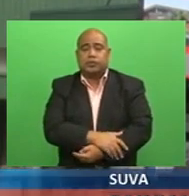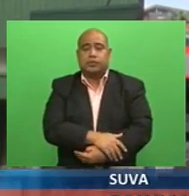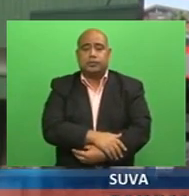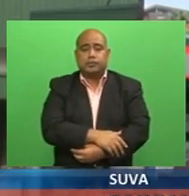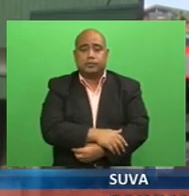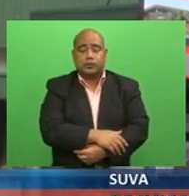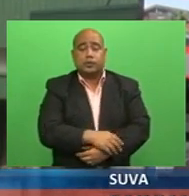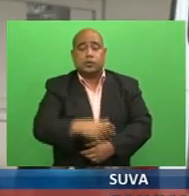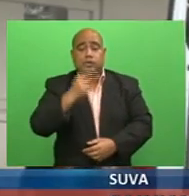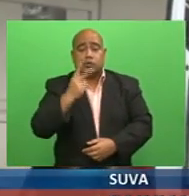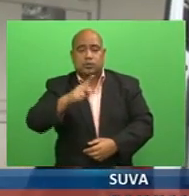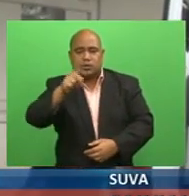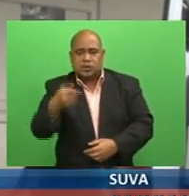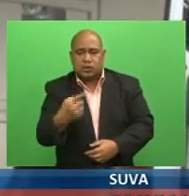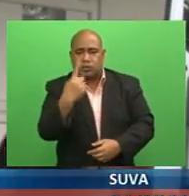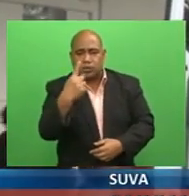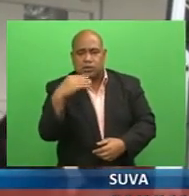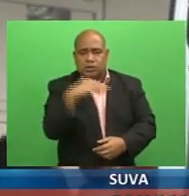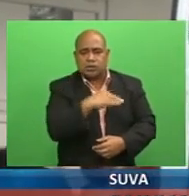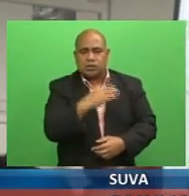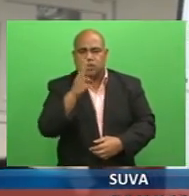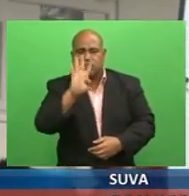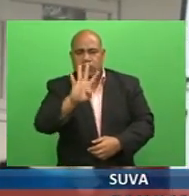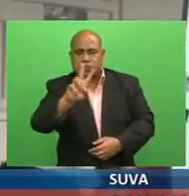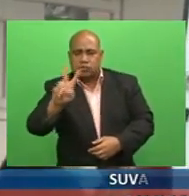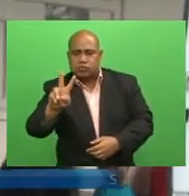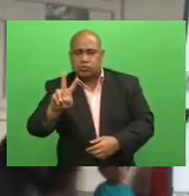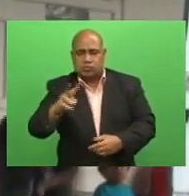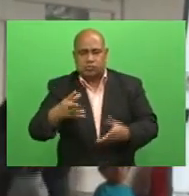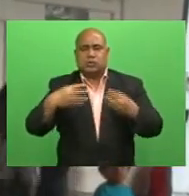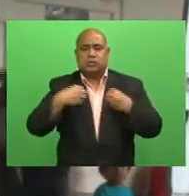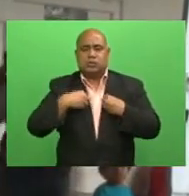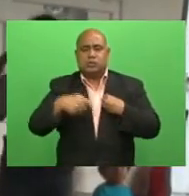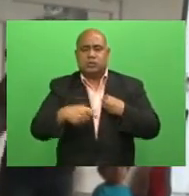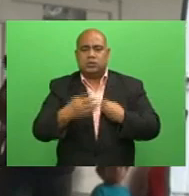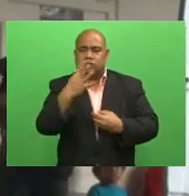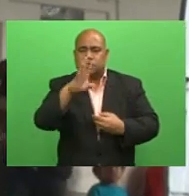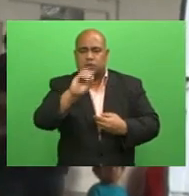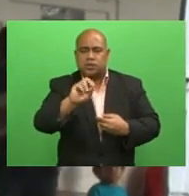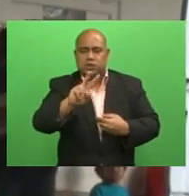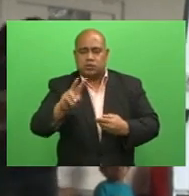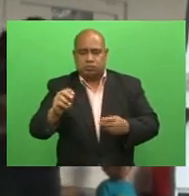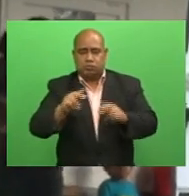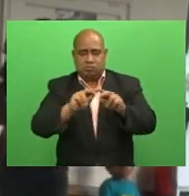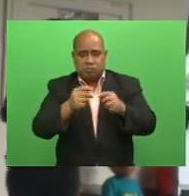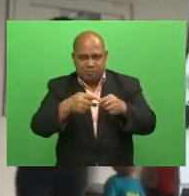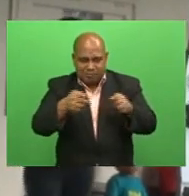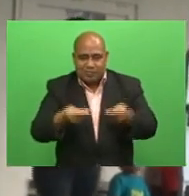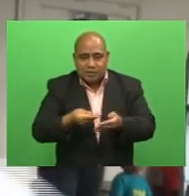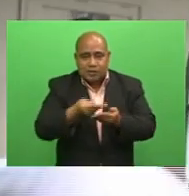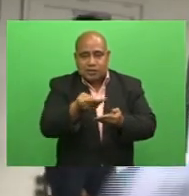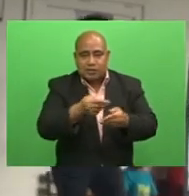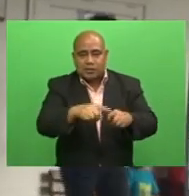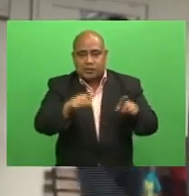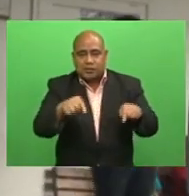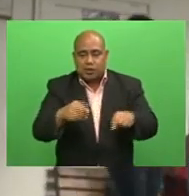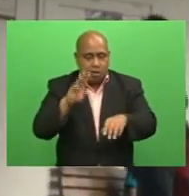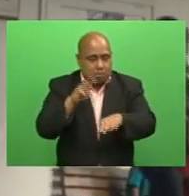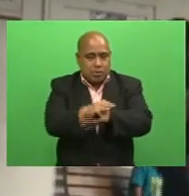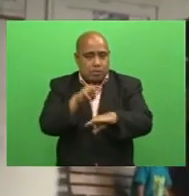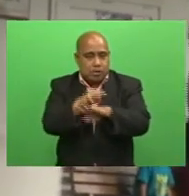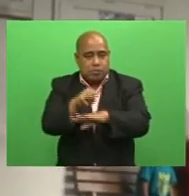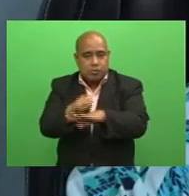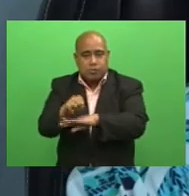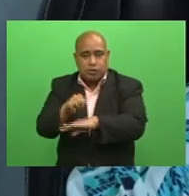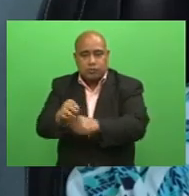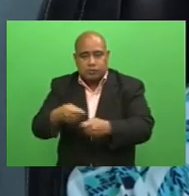2,142 pregnant women are getting $50 food vouchers every month to ensure they and their babies are healthy. There's a need